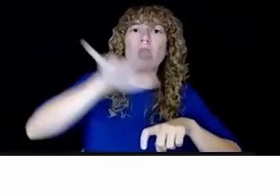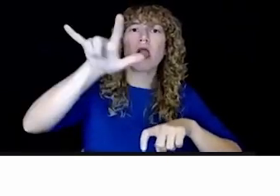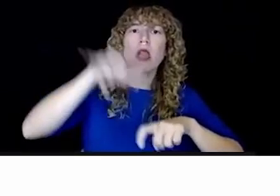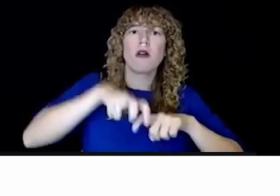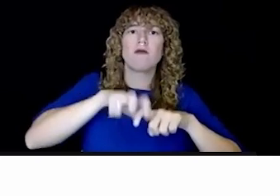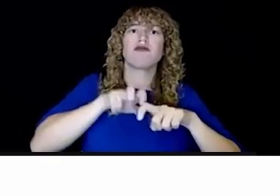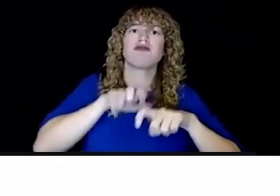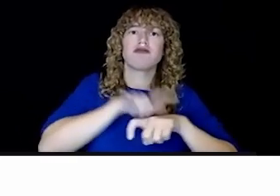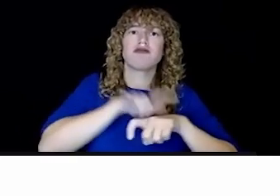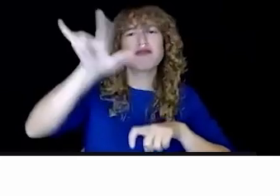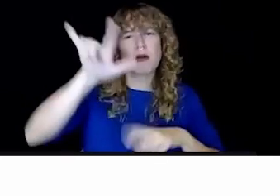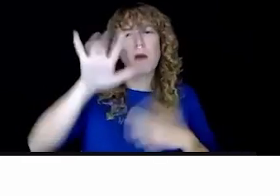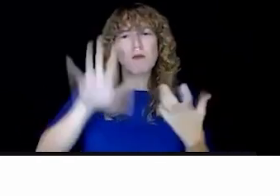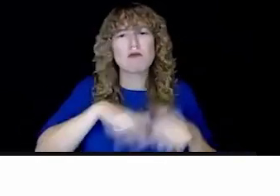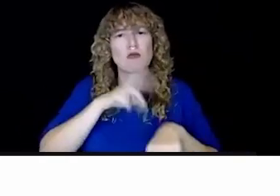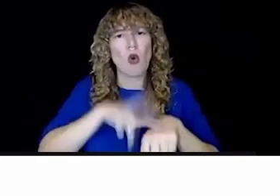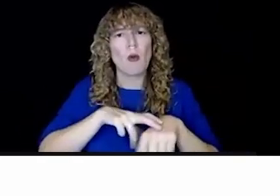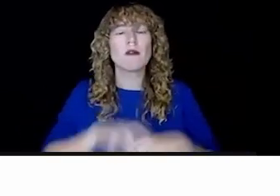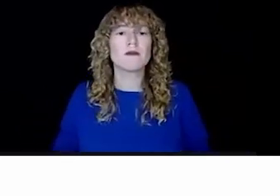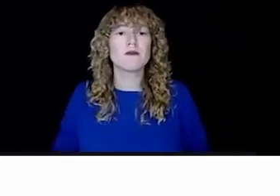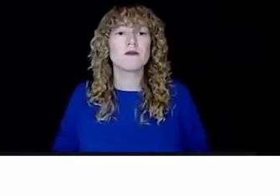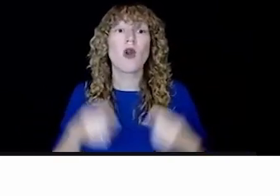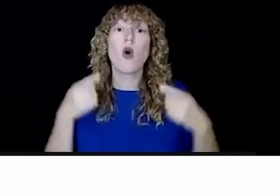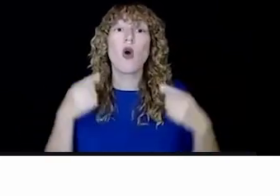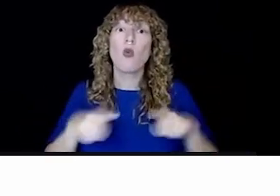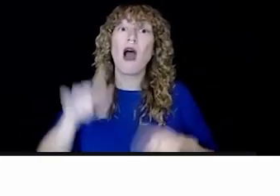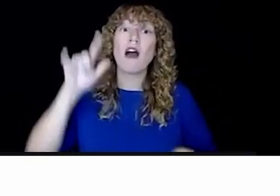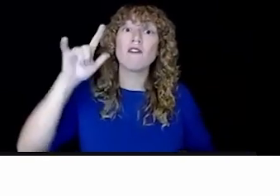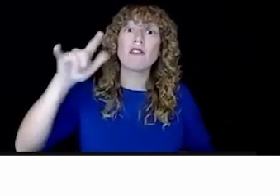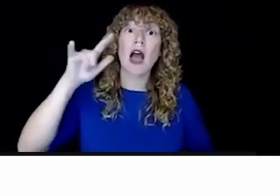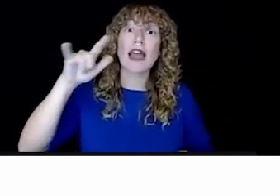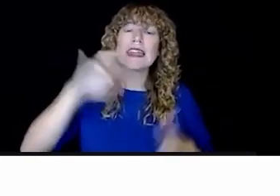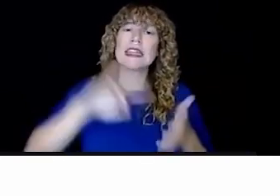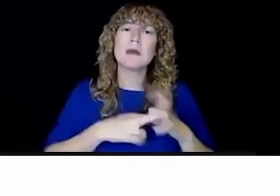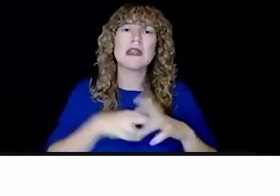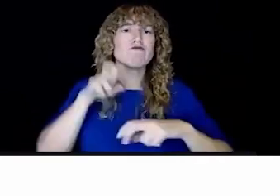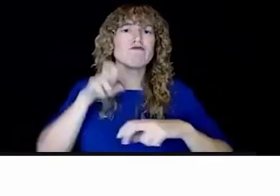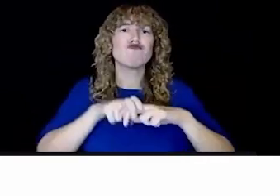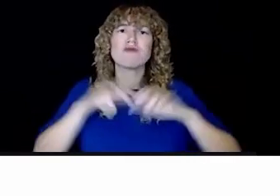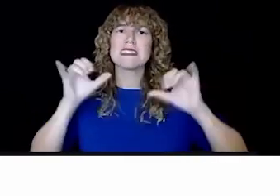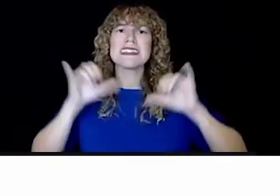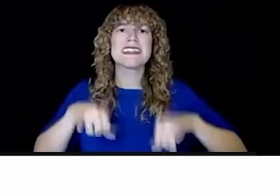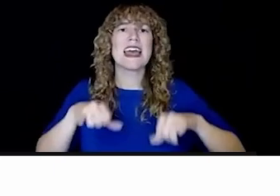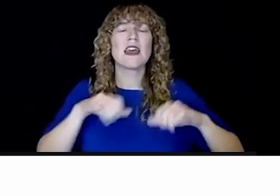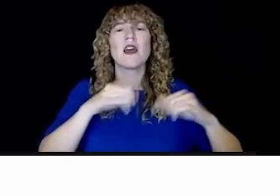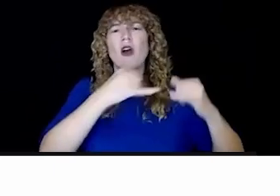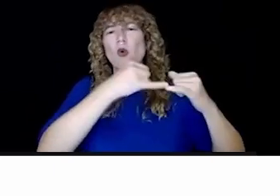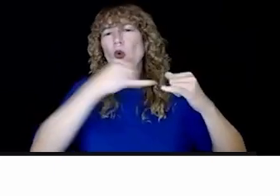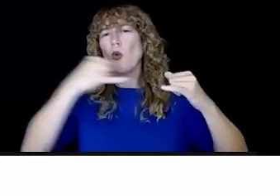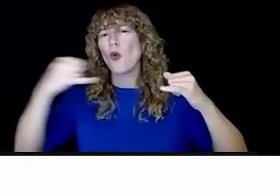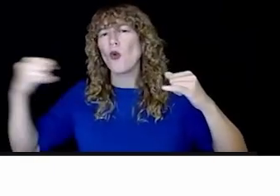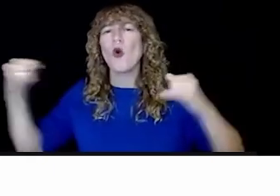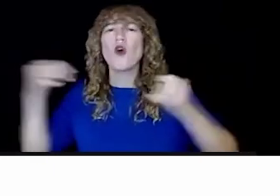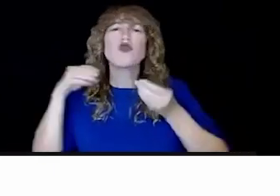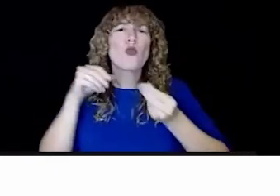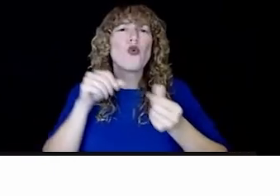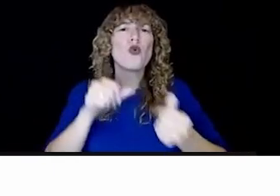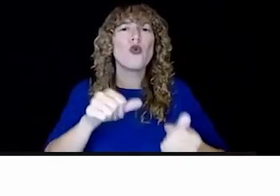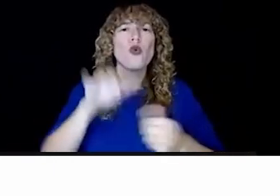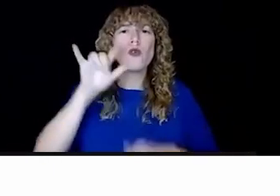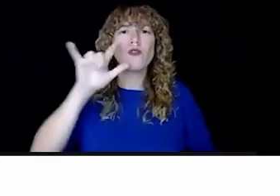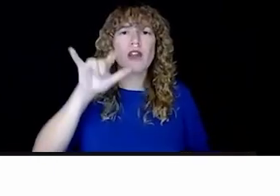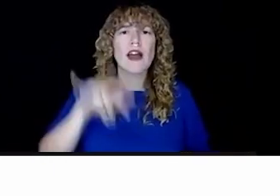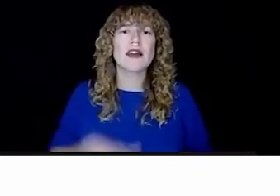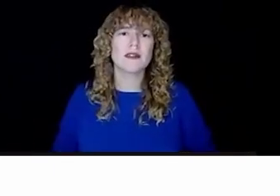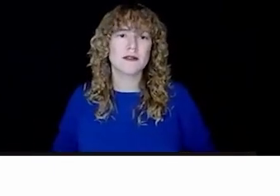Once in the air, the data flattens out, reflecting smooth in-flight conditions. The minor fluctuations that we